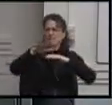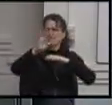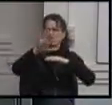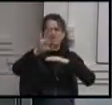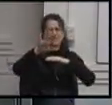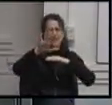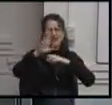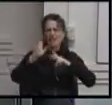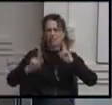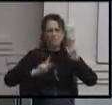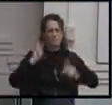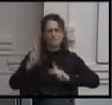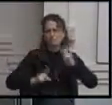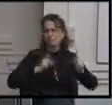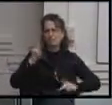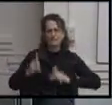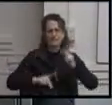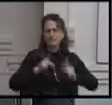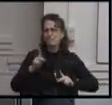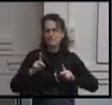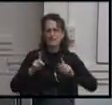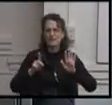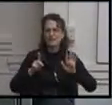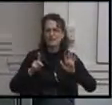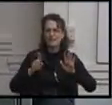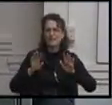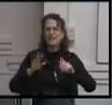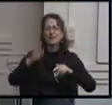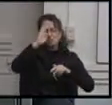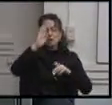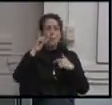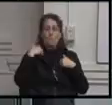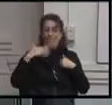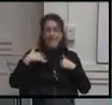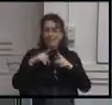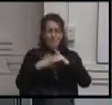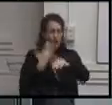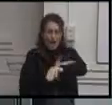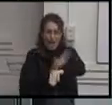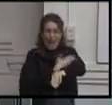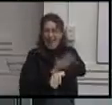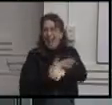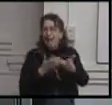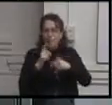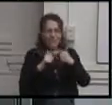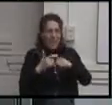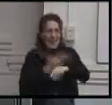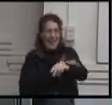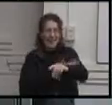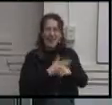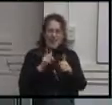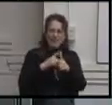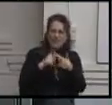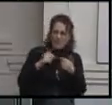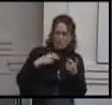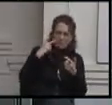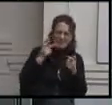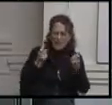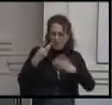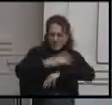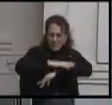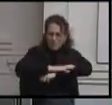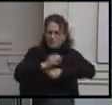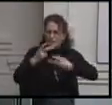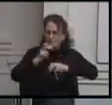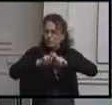mean, depending on after we start building, we will know exactly. But it is not a very big space, so we're